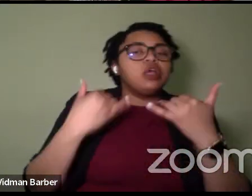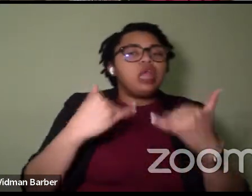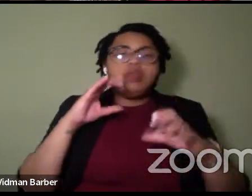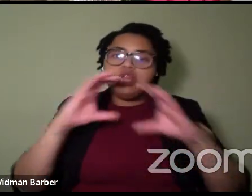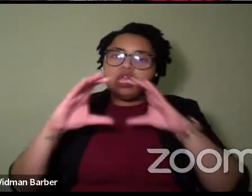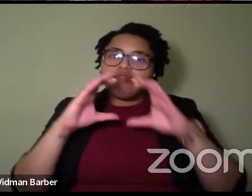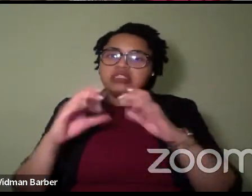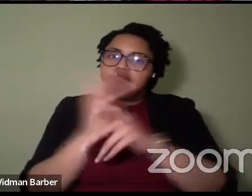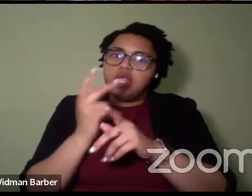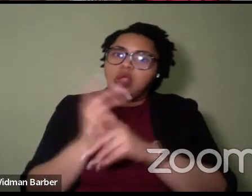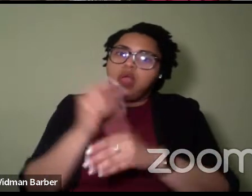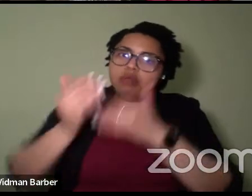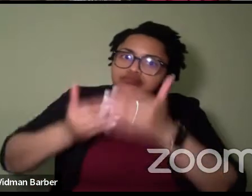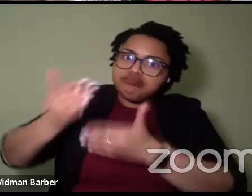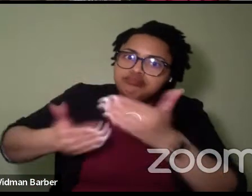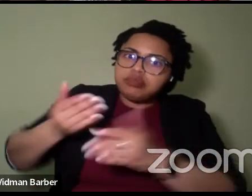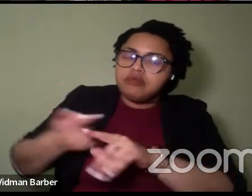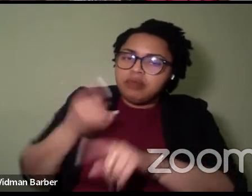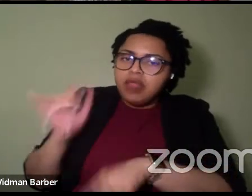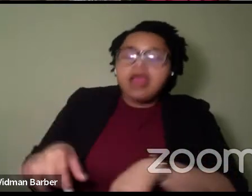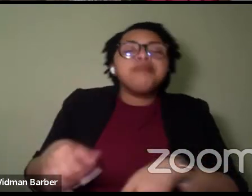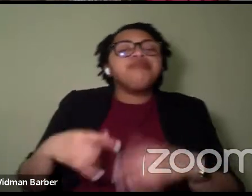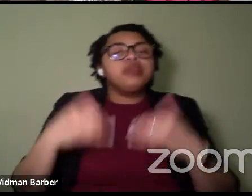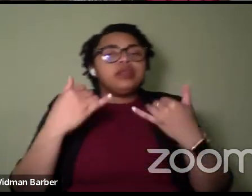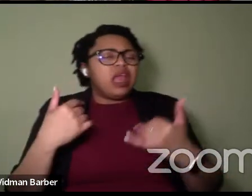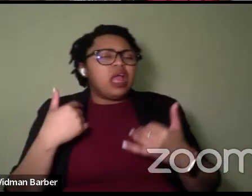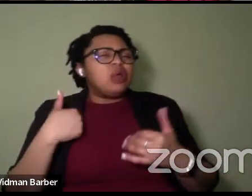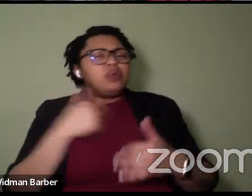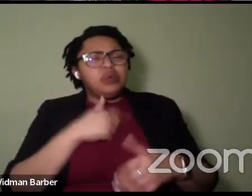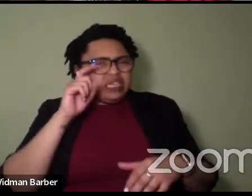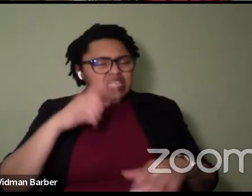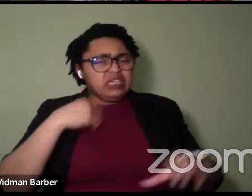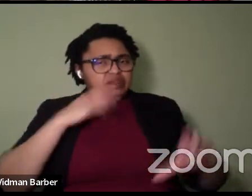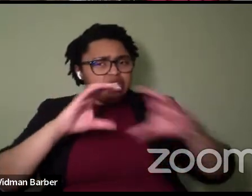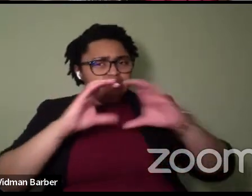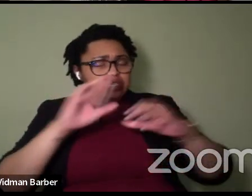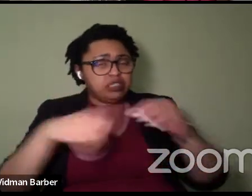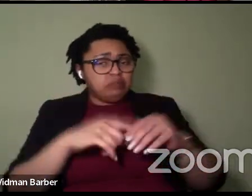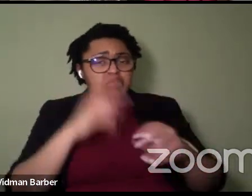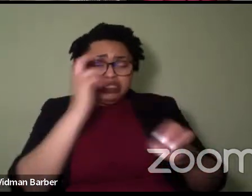meeting the defensiveness that comes when we have to have conversations about these very difficult topics.